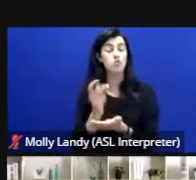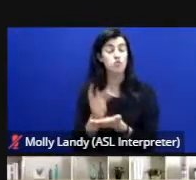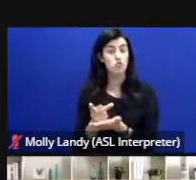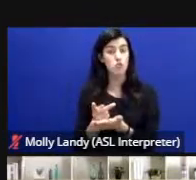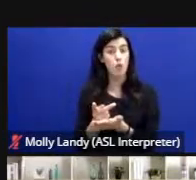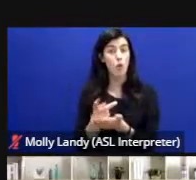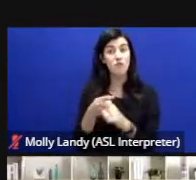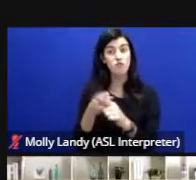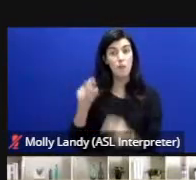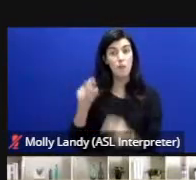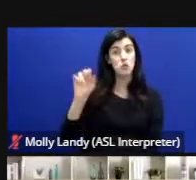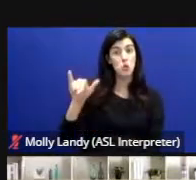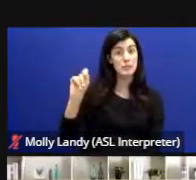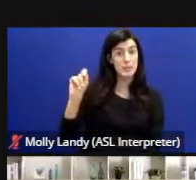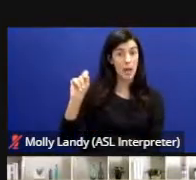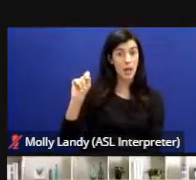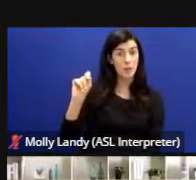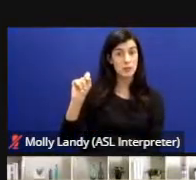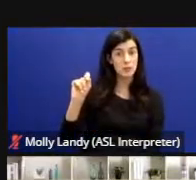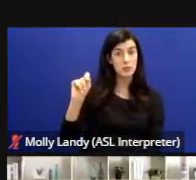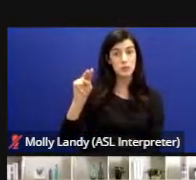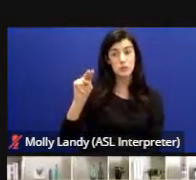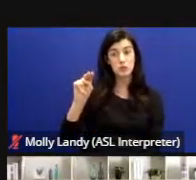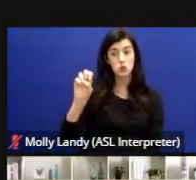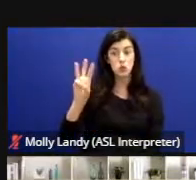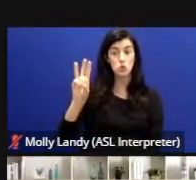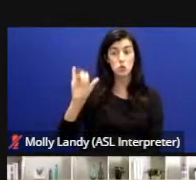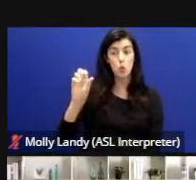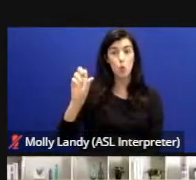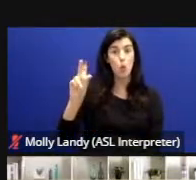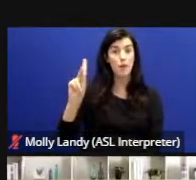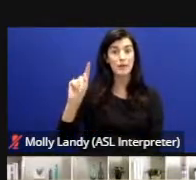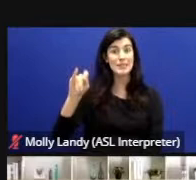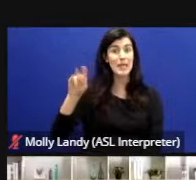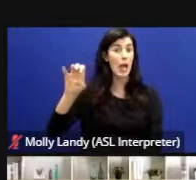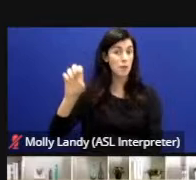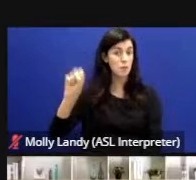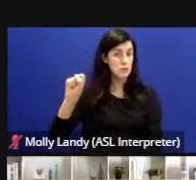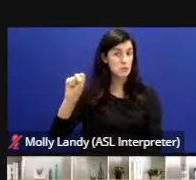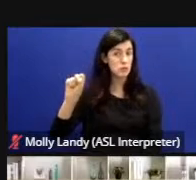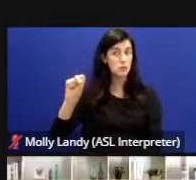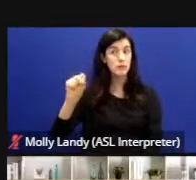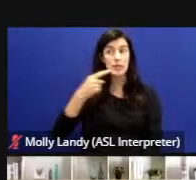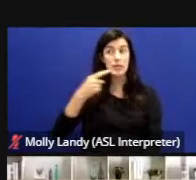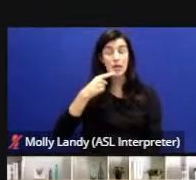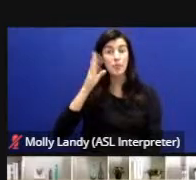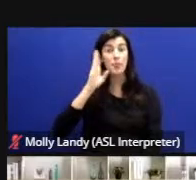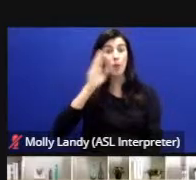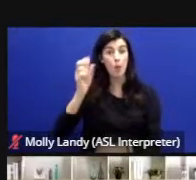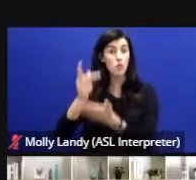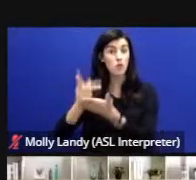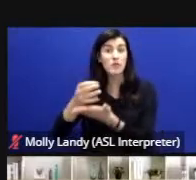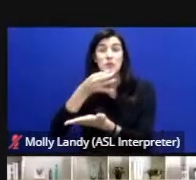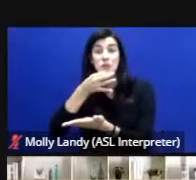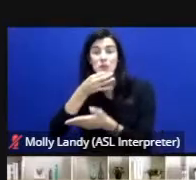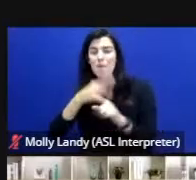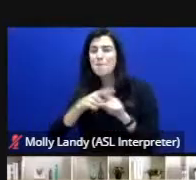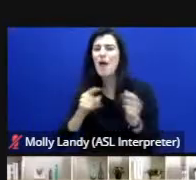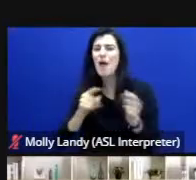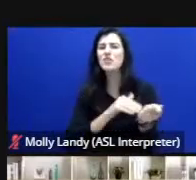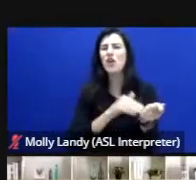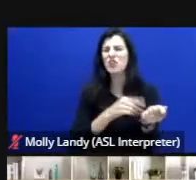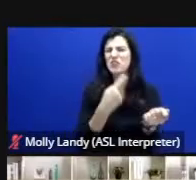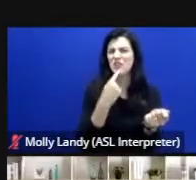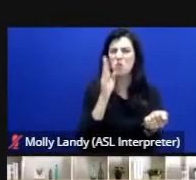had put out a story, but the doctor also said that it takes more than a year of following someone around, following test subjects around before it